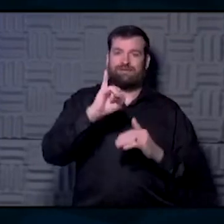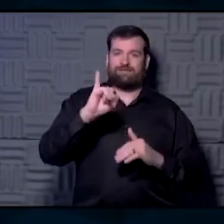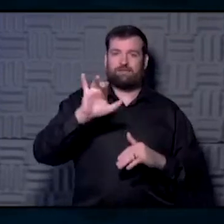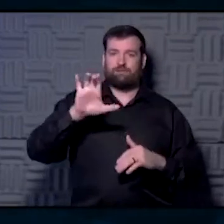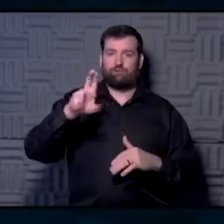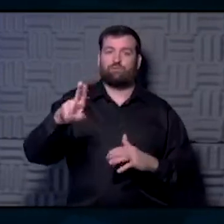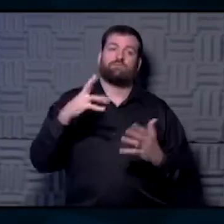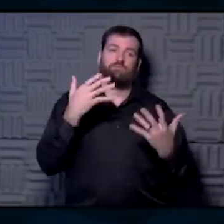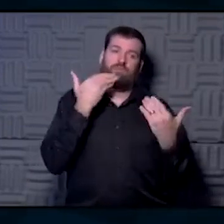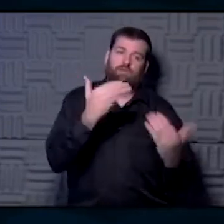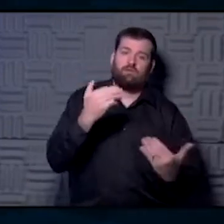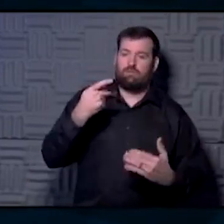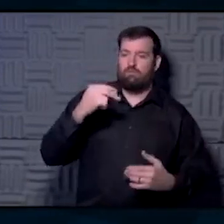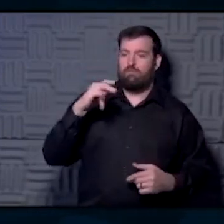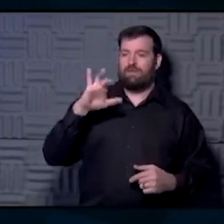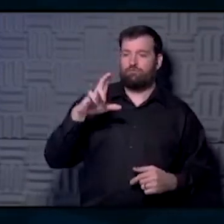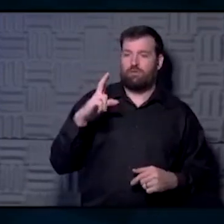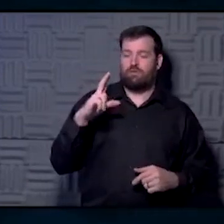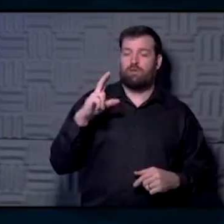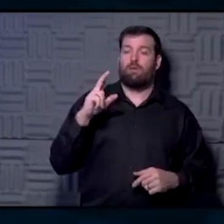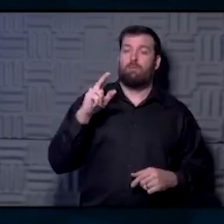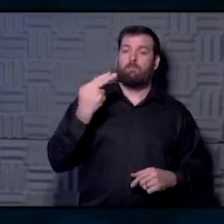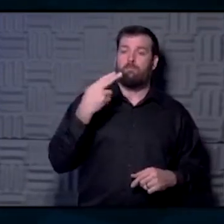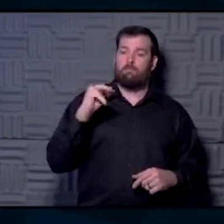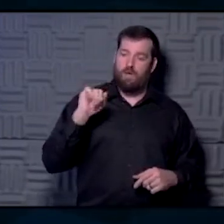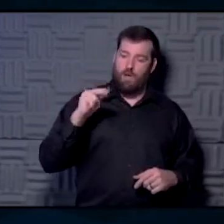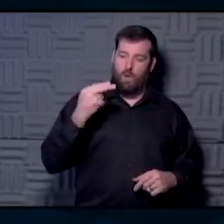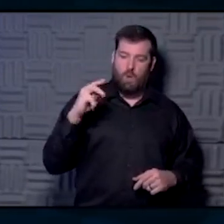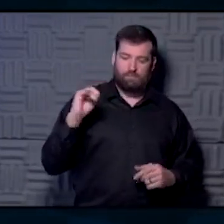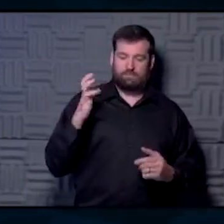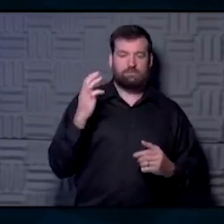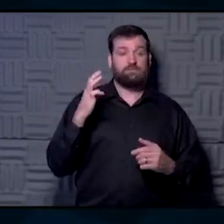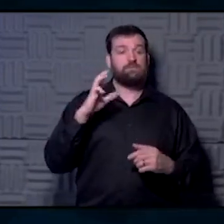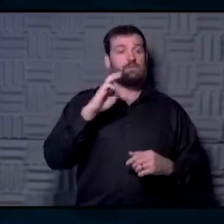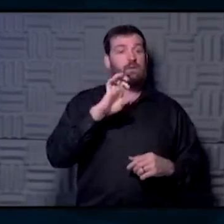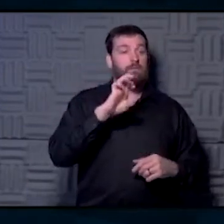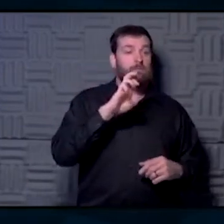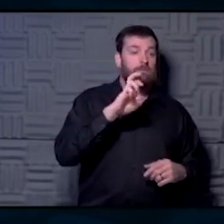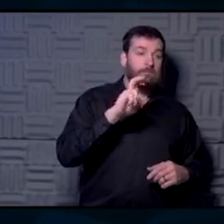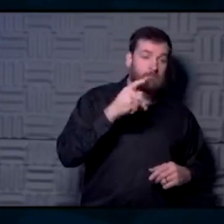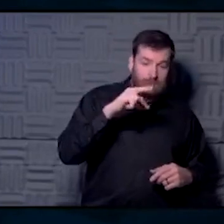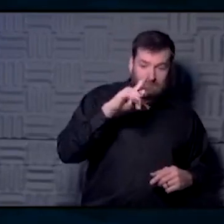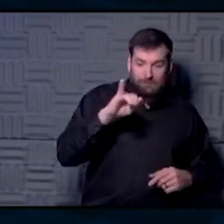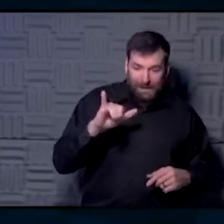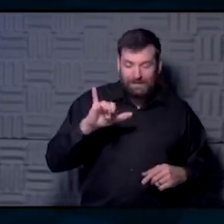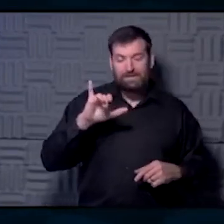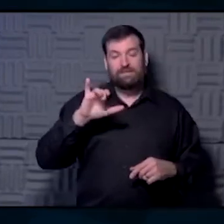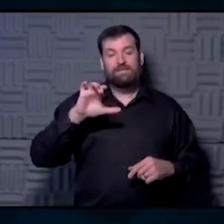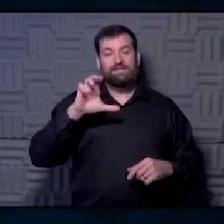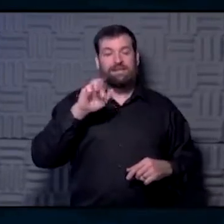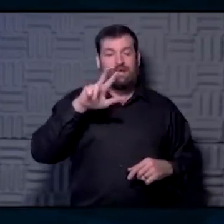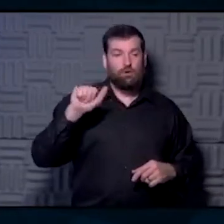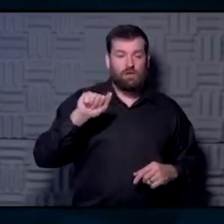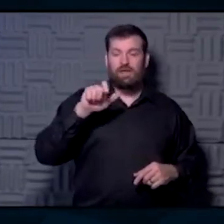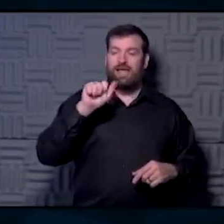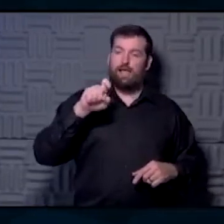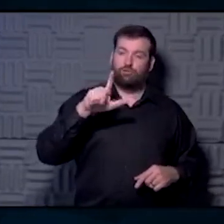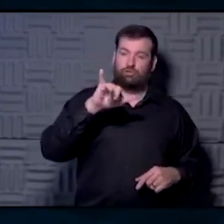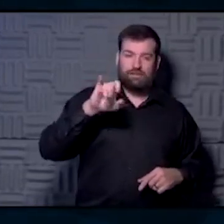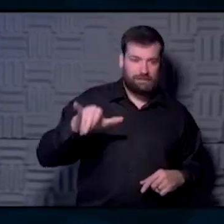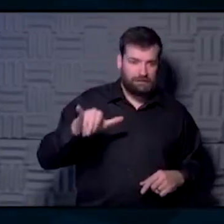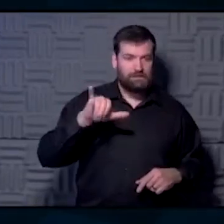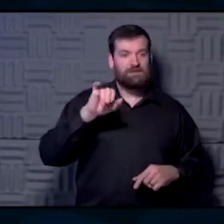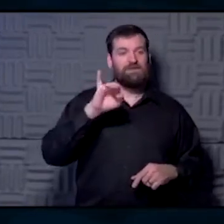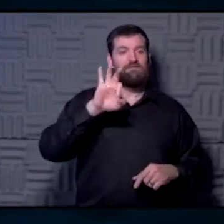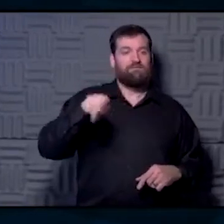want to thank the Patrick Mahomes Foundation for buying them lunch. Paris, Becky, Sarah, Natalie, Darby, Tanisha, Kara, Ashley, and Phil rooted